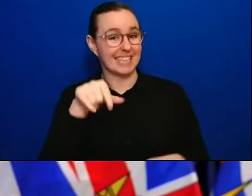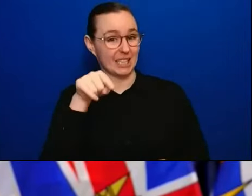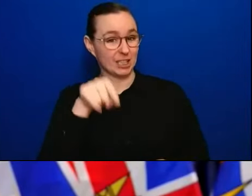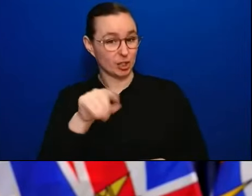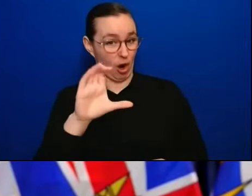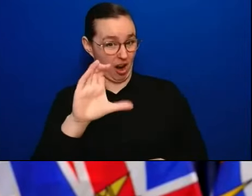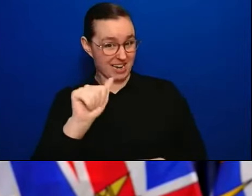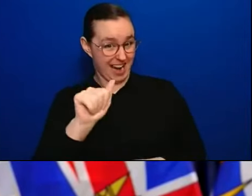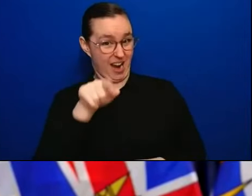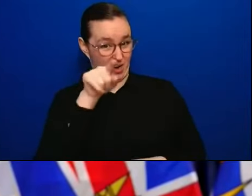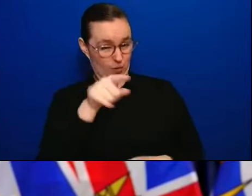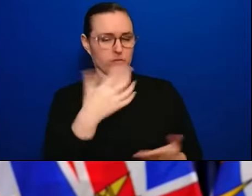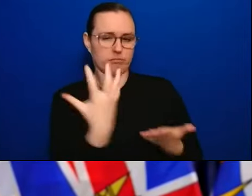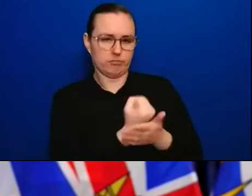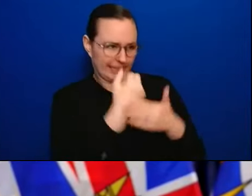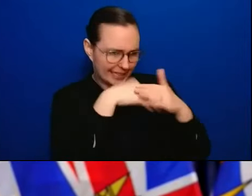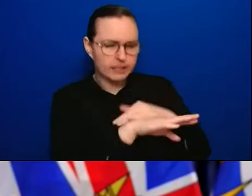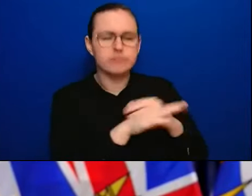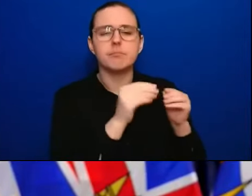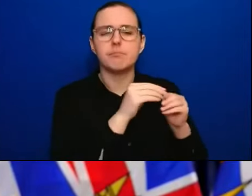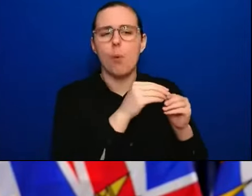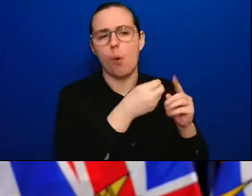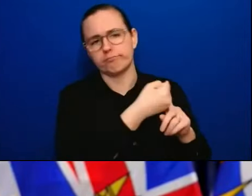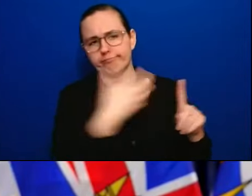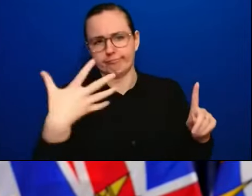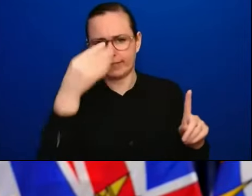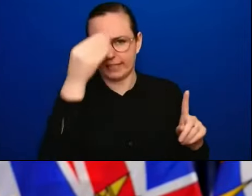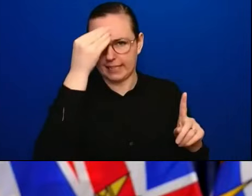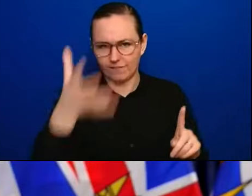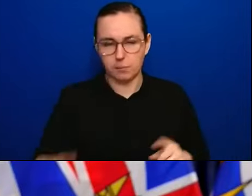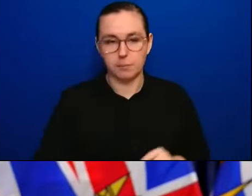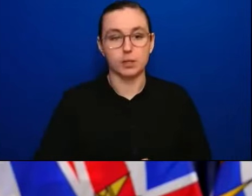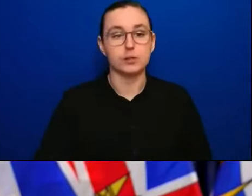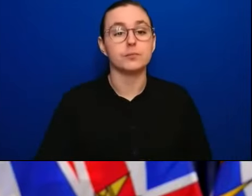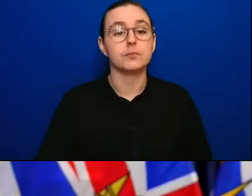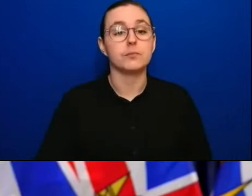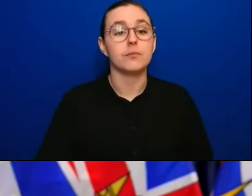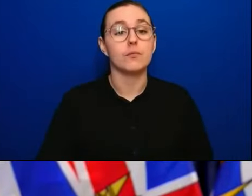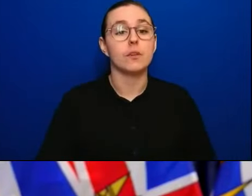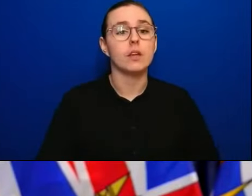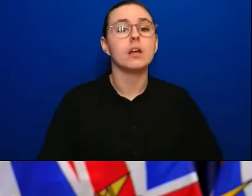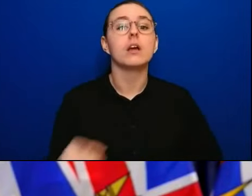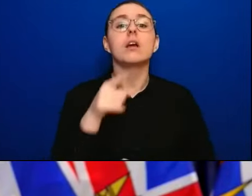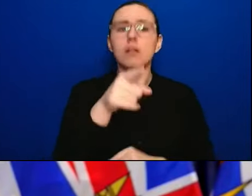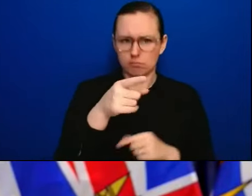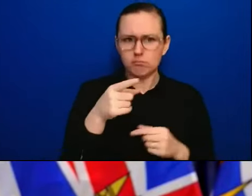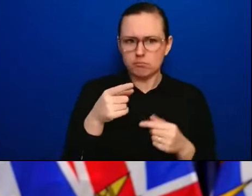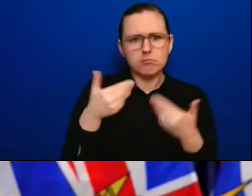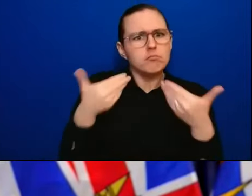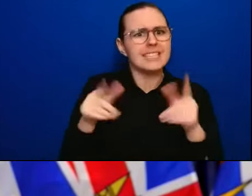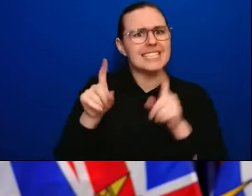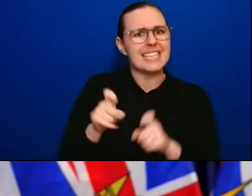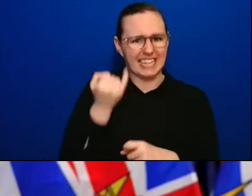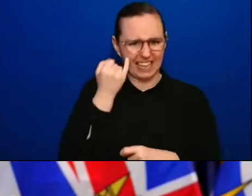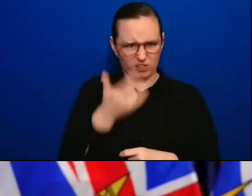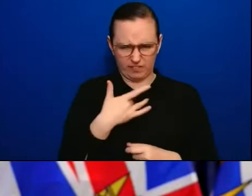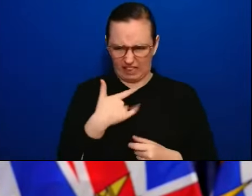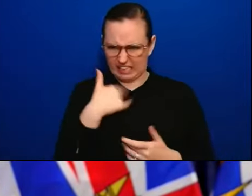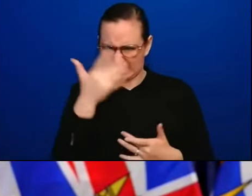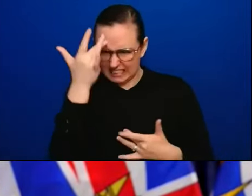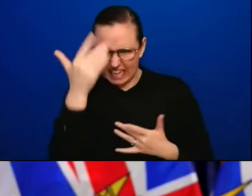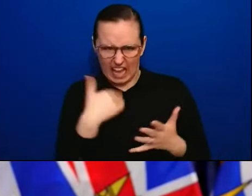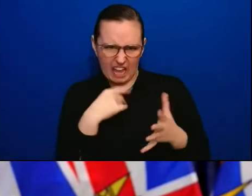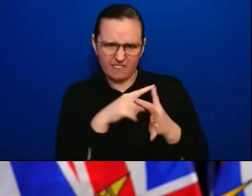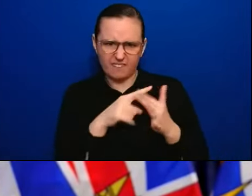something we do when we have symptoms. That hasn't changed. Increased test availability means more members of the general public will be able to